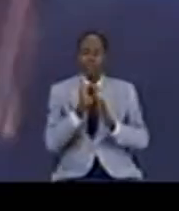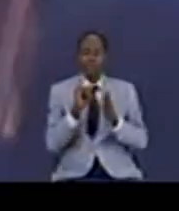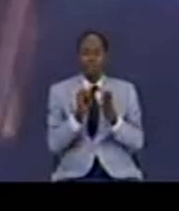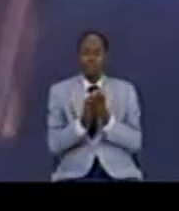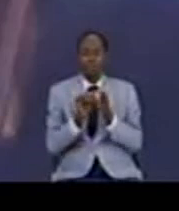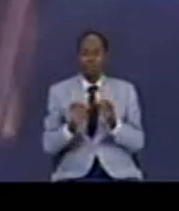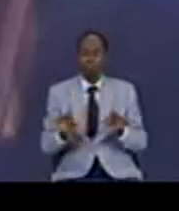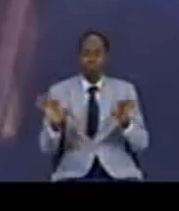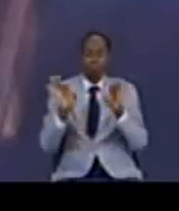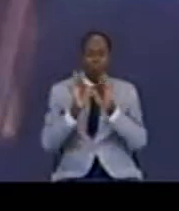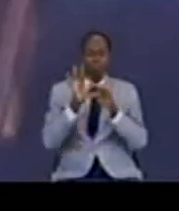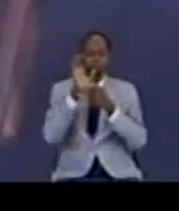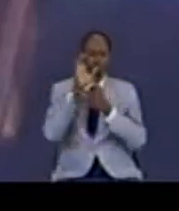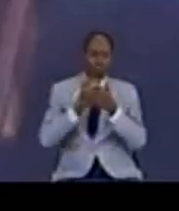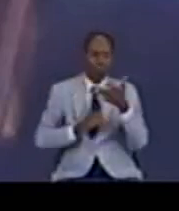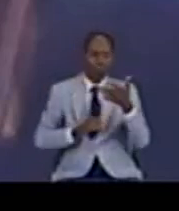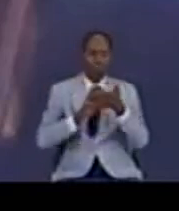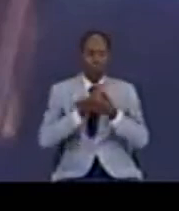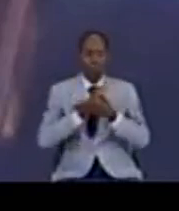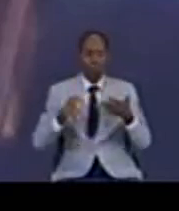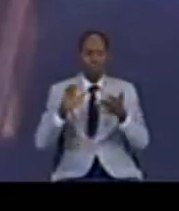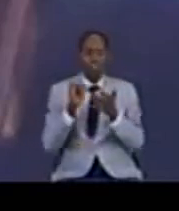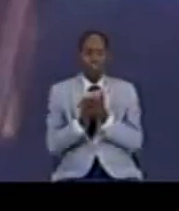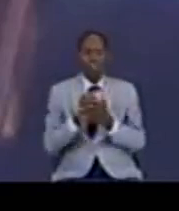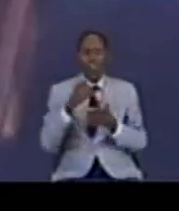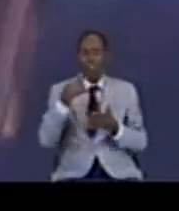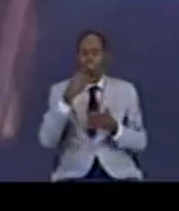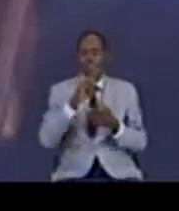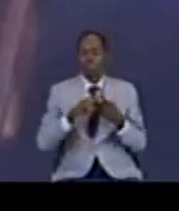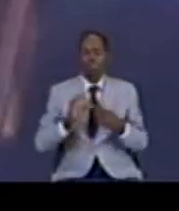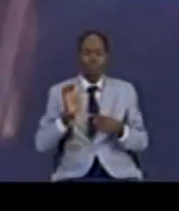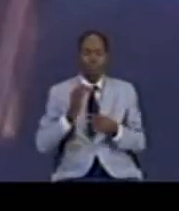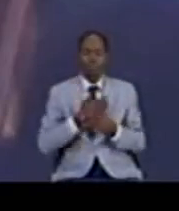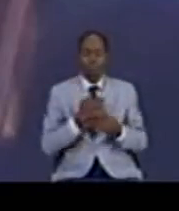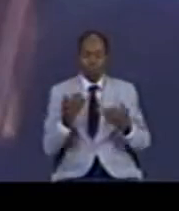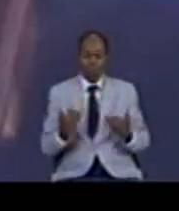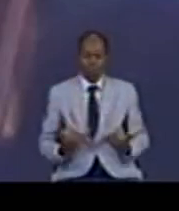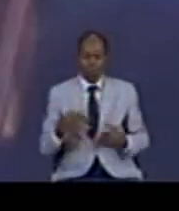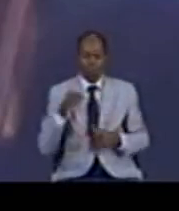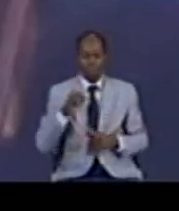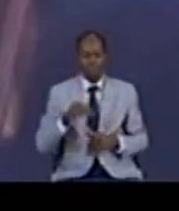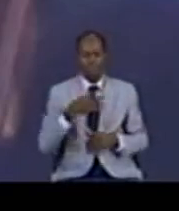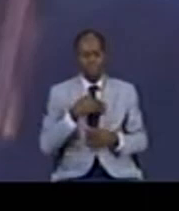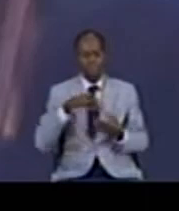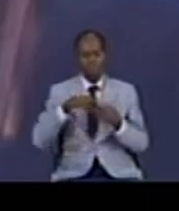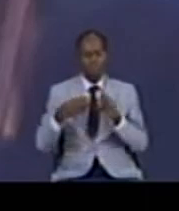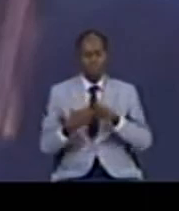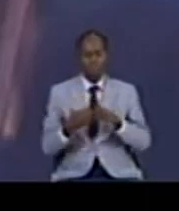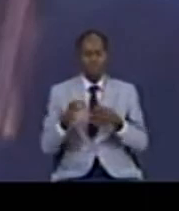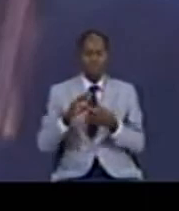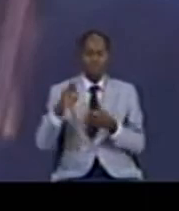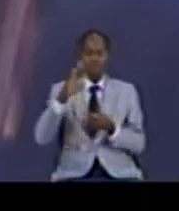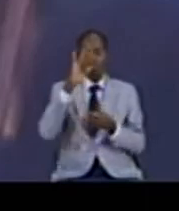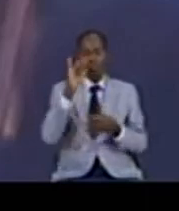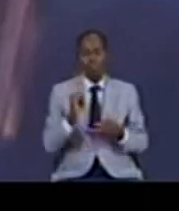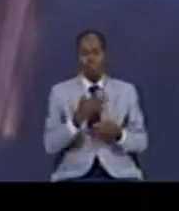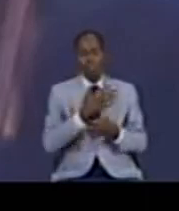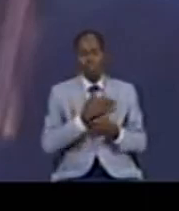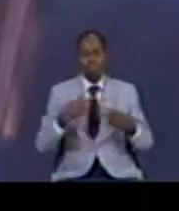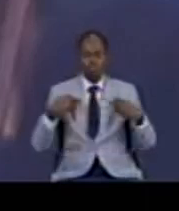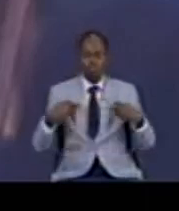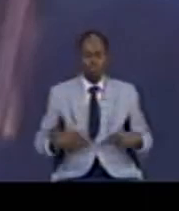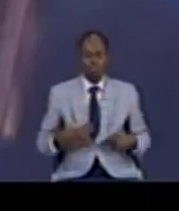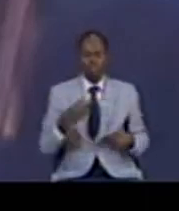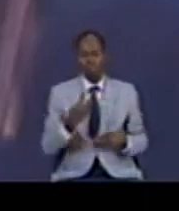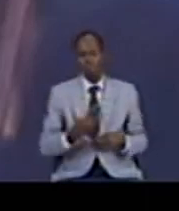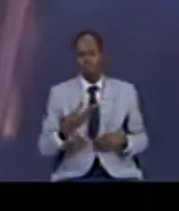relevant passages that really speak to our present needs and problems, spiritually and physically and